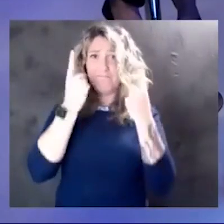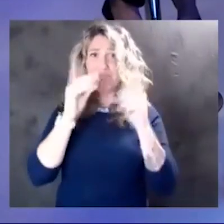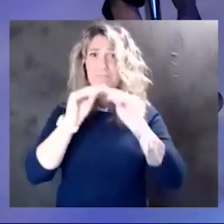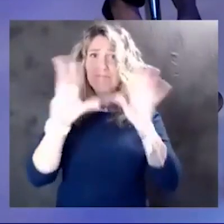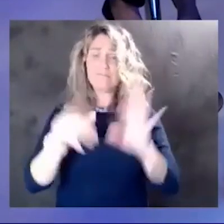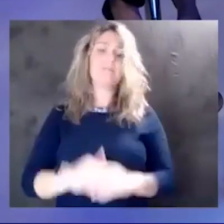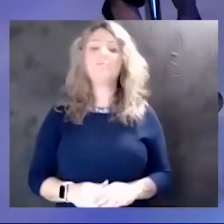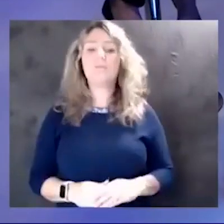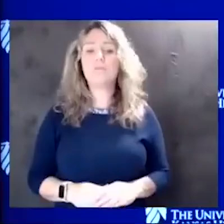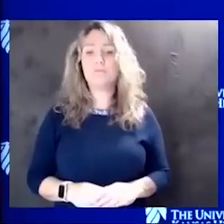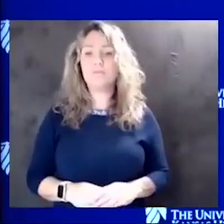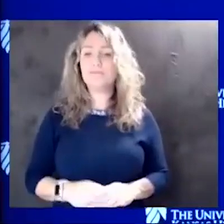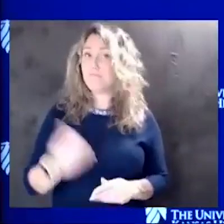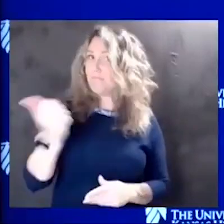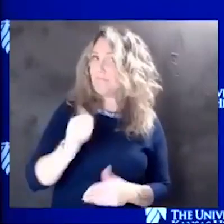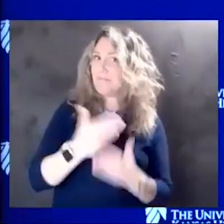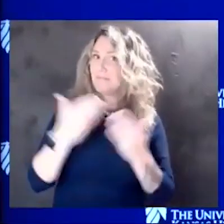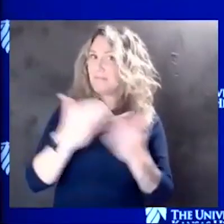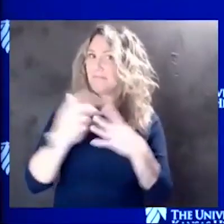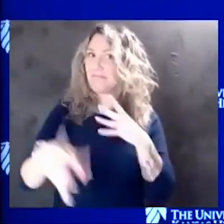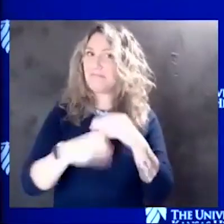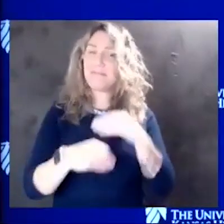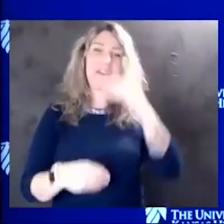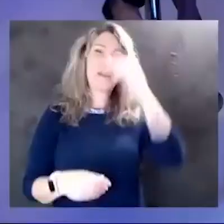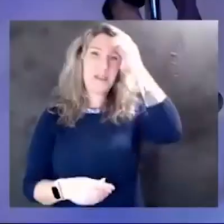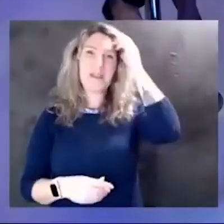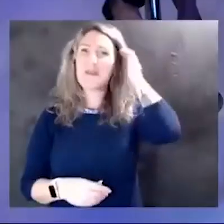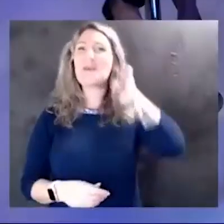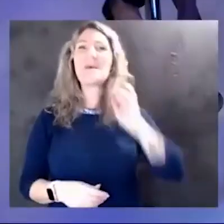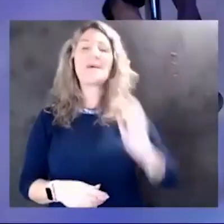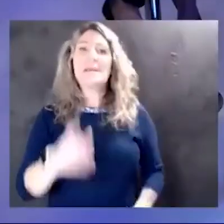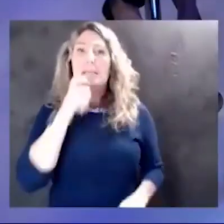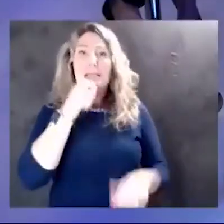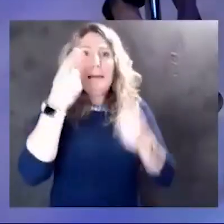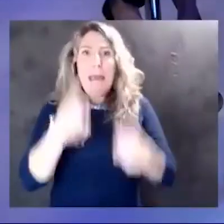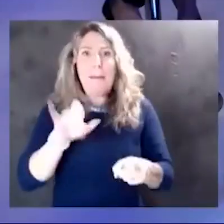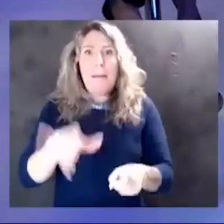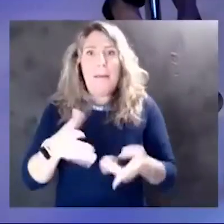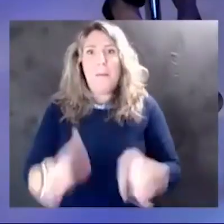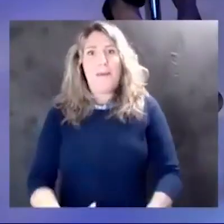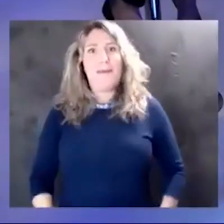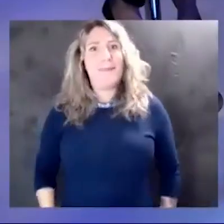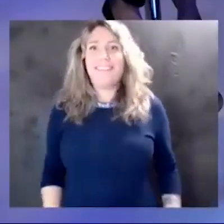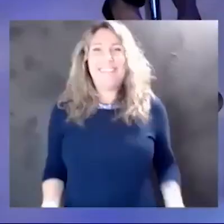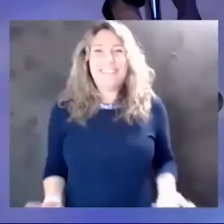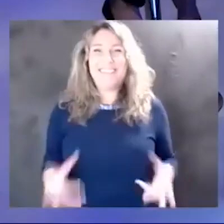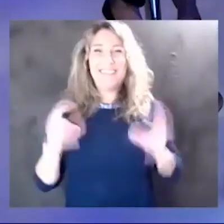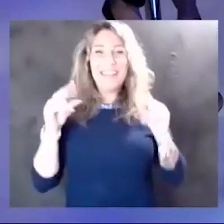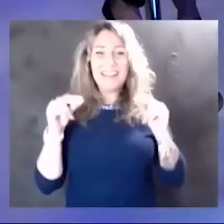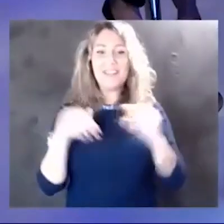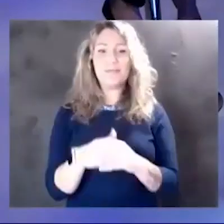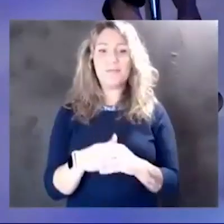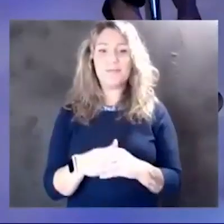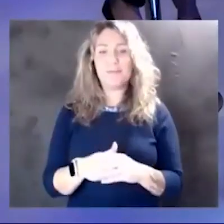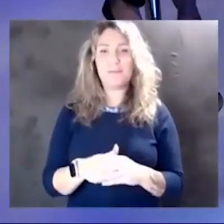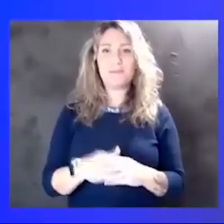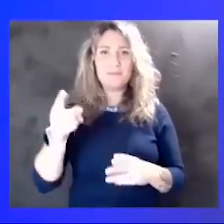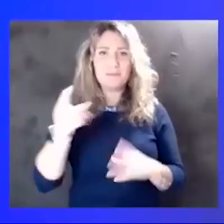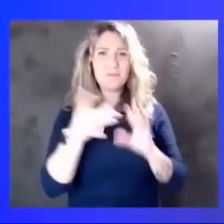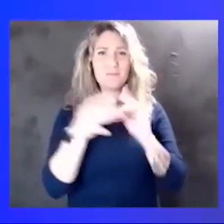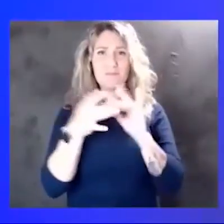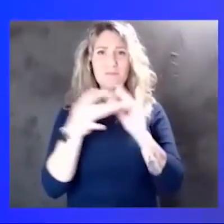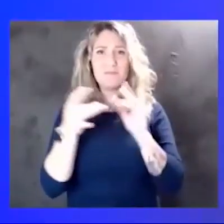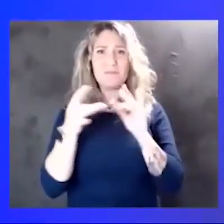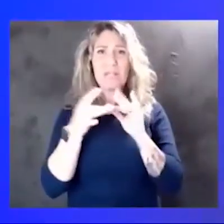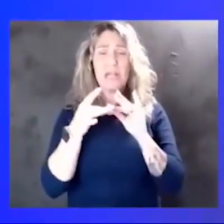add? Yeah. I think that's... It doesn't happen that way. Just no. Your comment on jumping on symptoms early, I think, is extremely important.